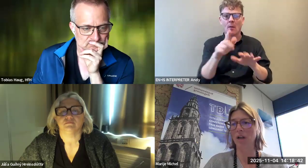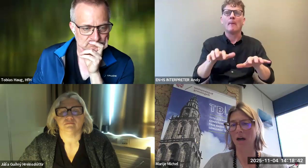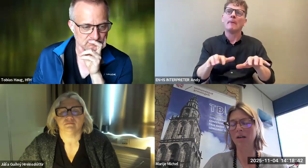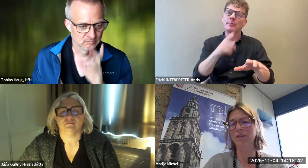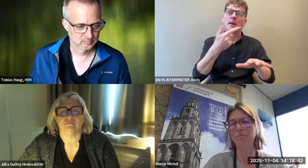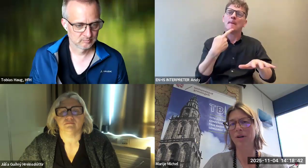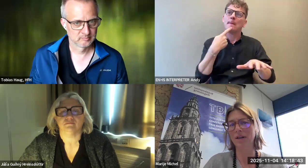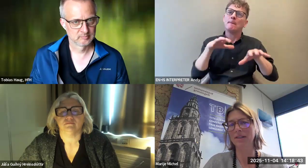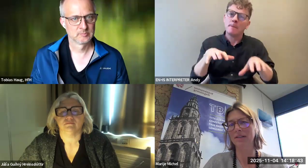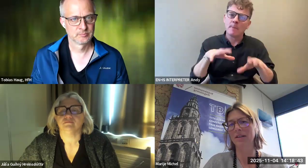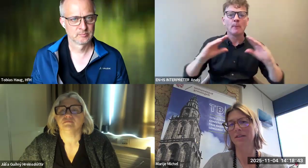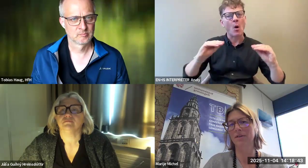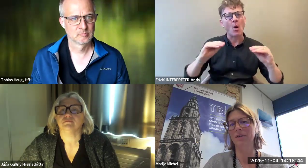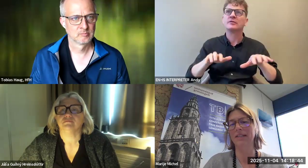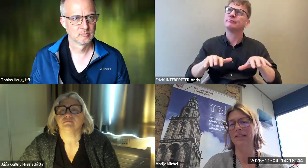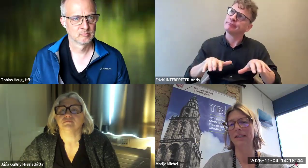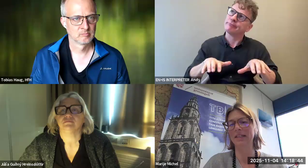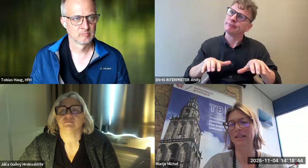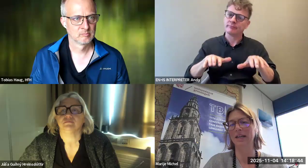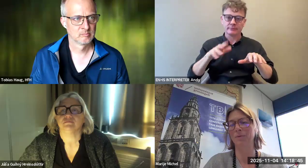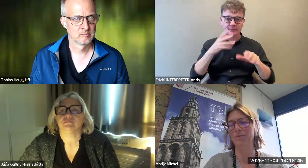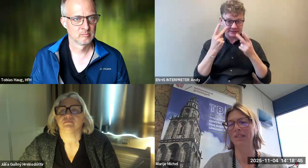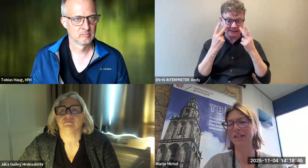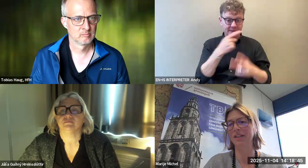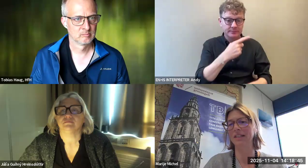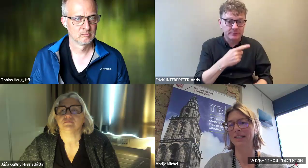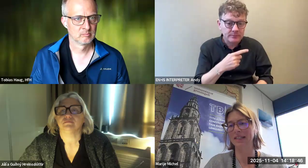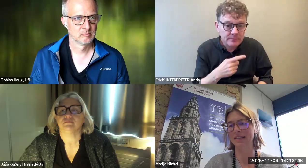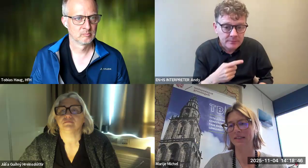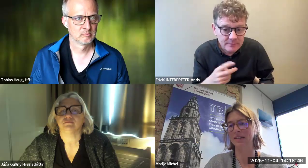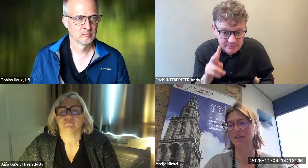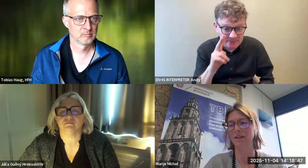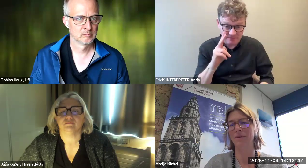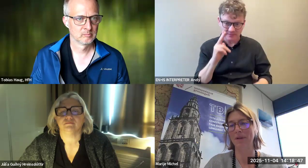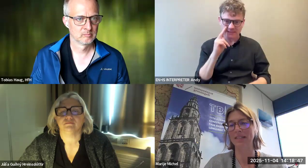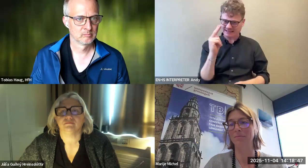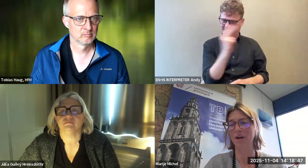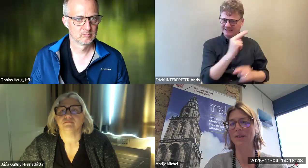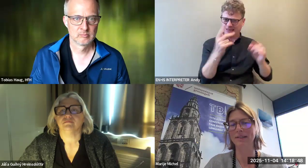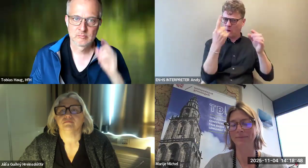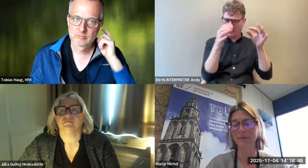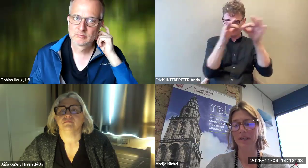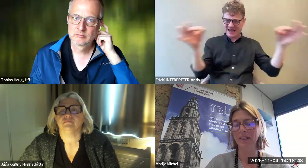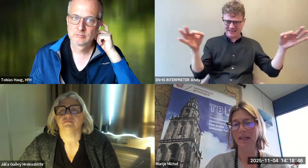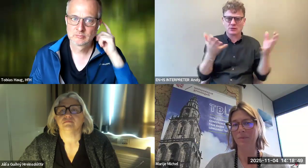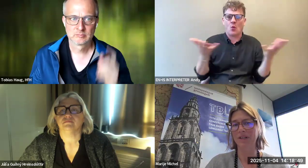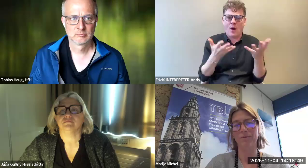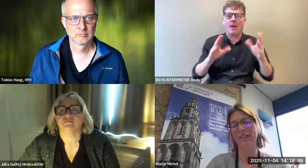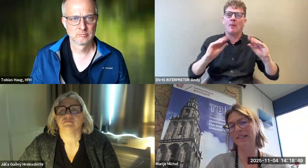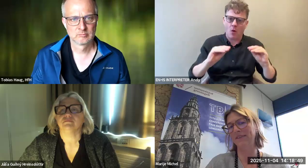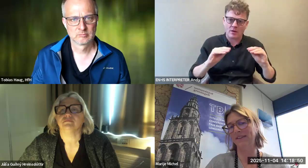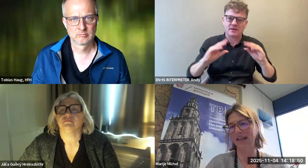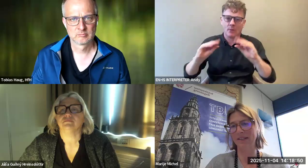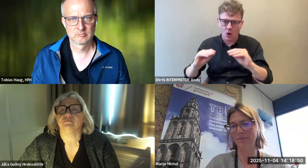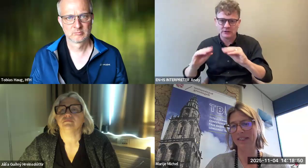and how long you pause. So you can see here at what position in a sentence someone makes a pause, and whether it